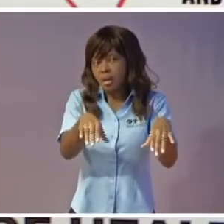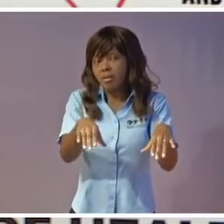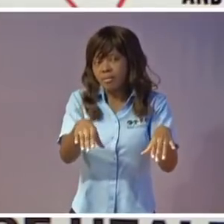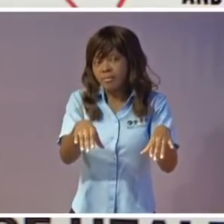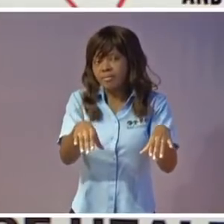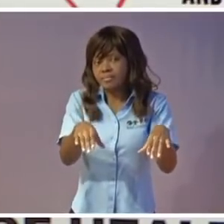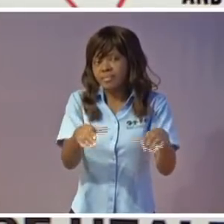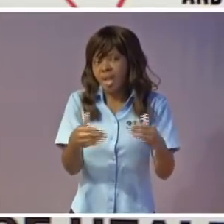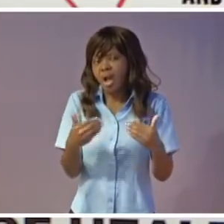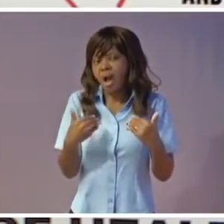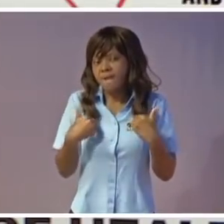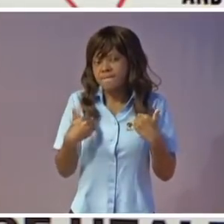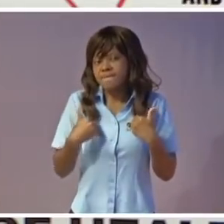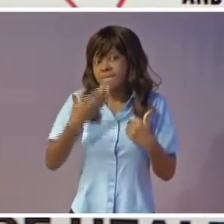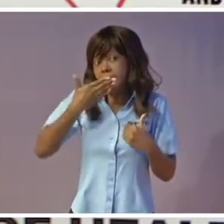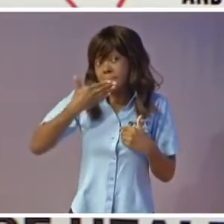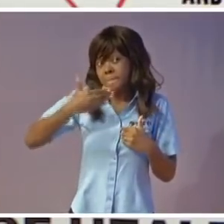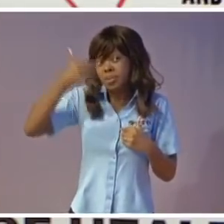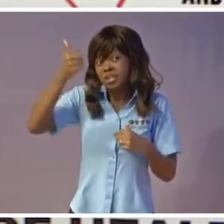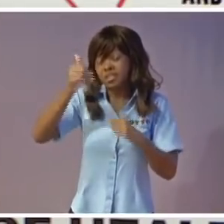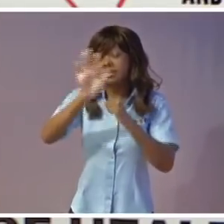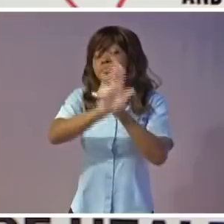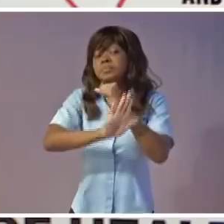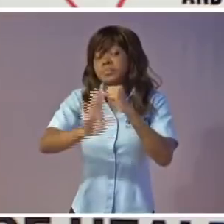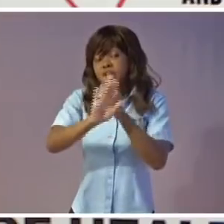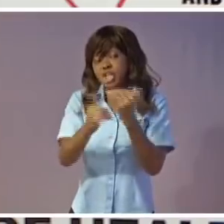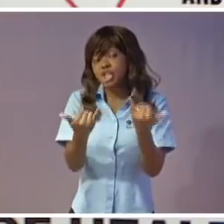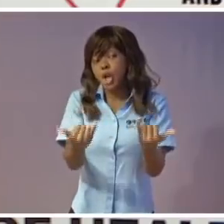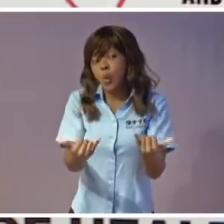by vaccination. That is